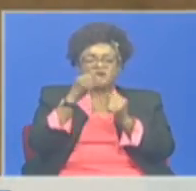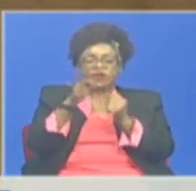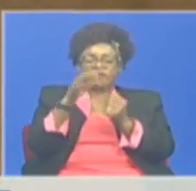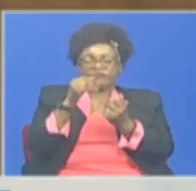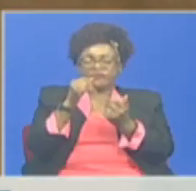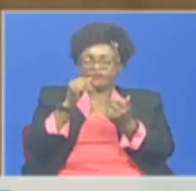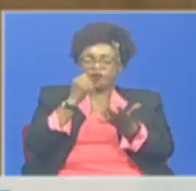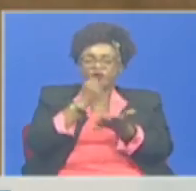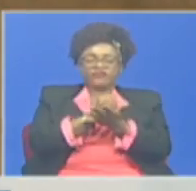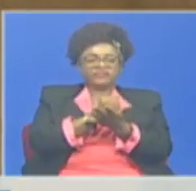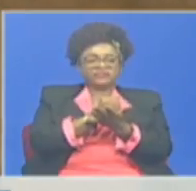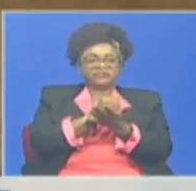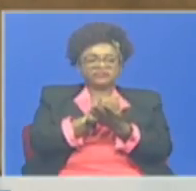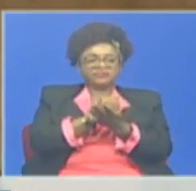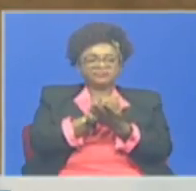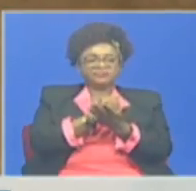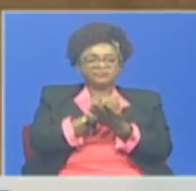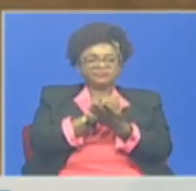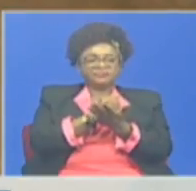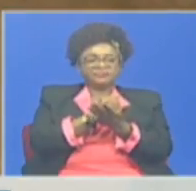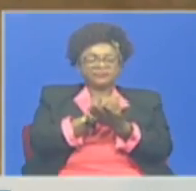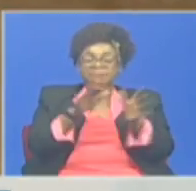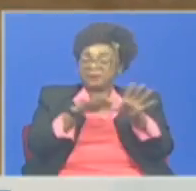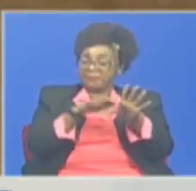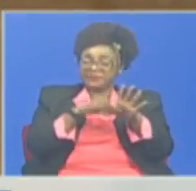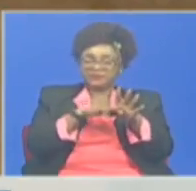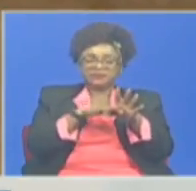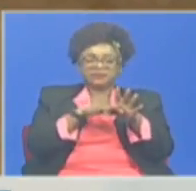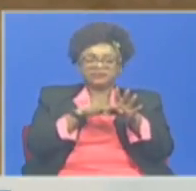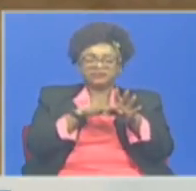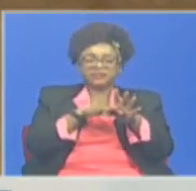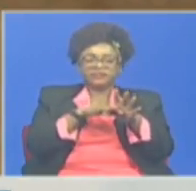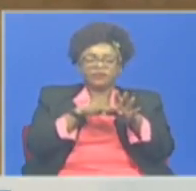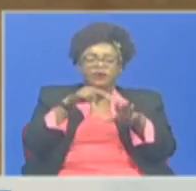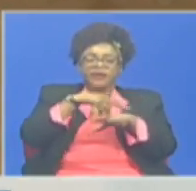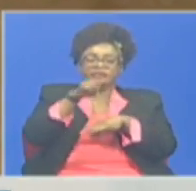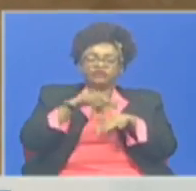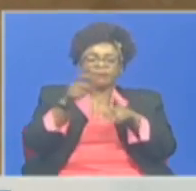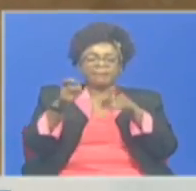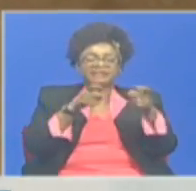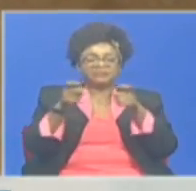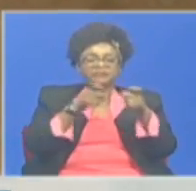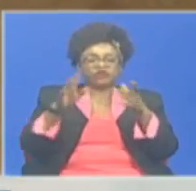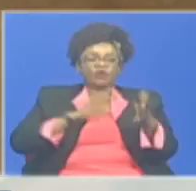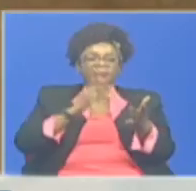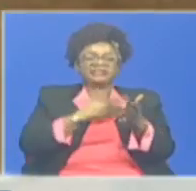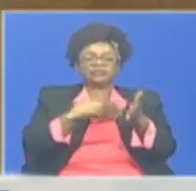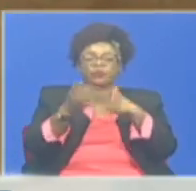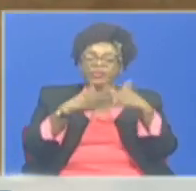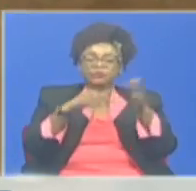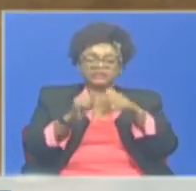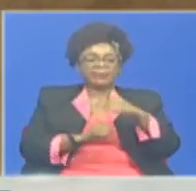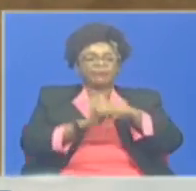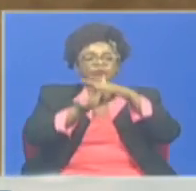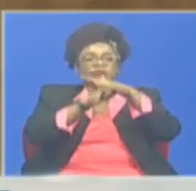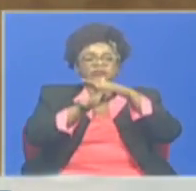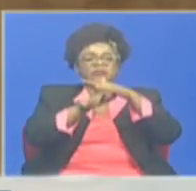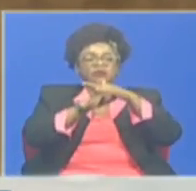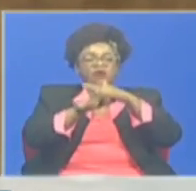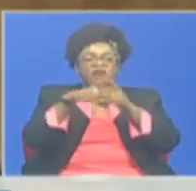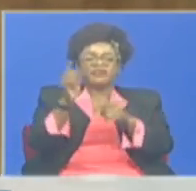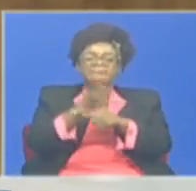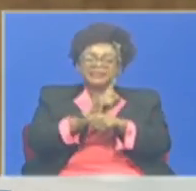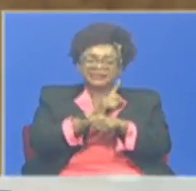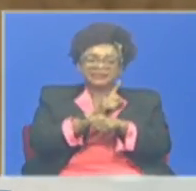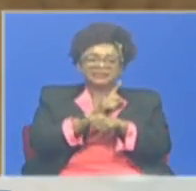bearers, specifically members of the National Management Committee, without a backup of the minutes of